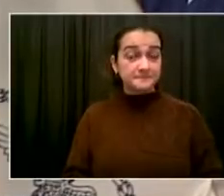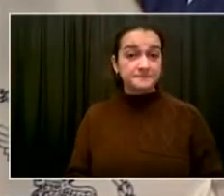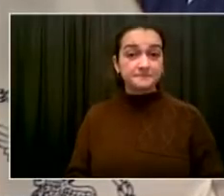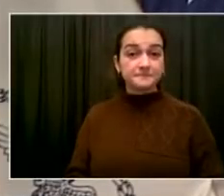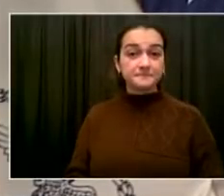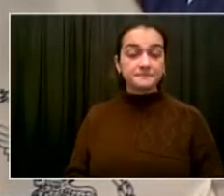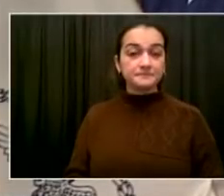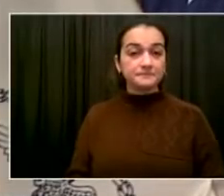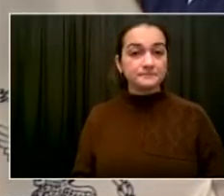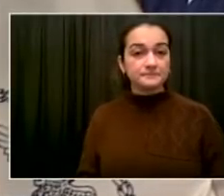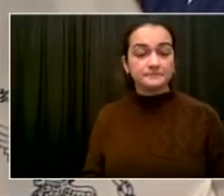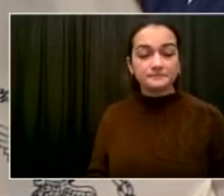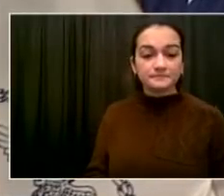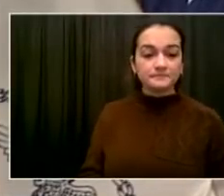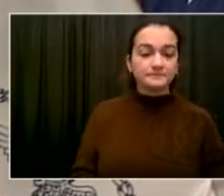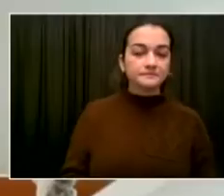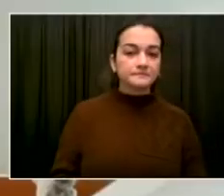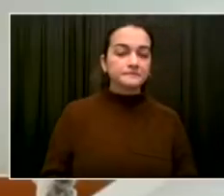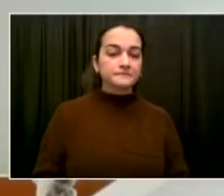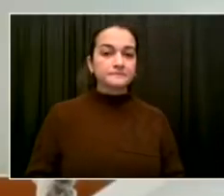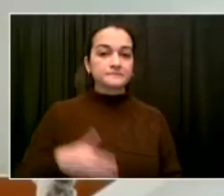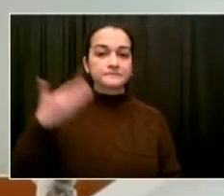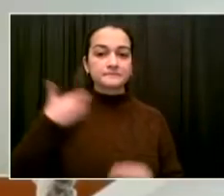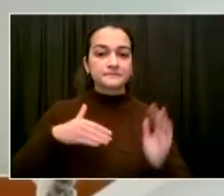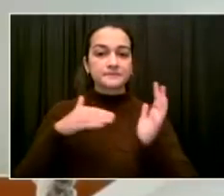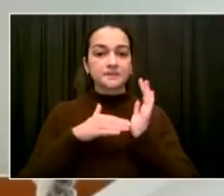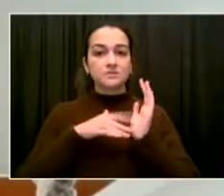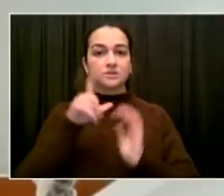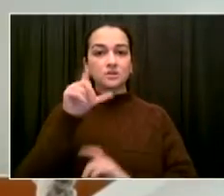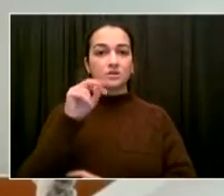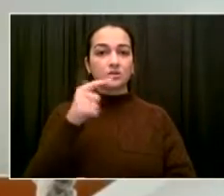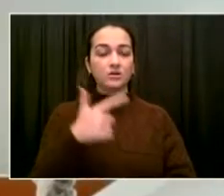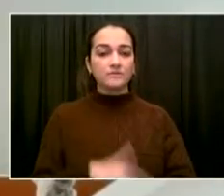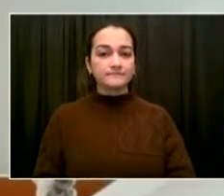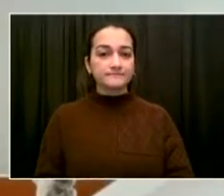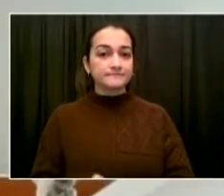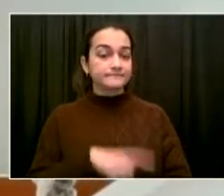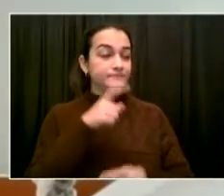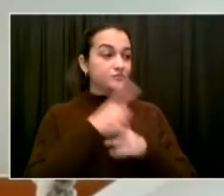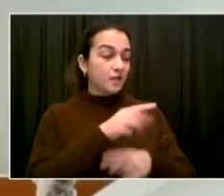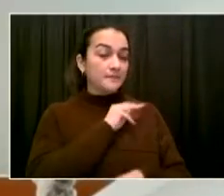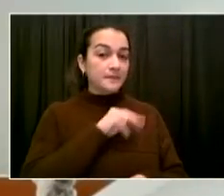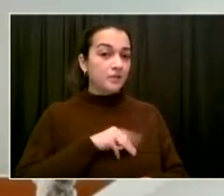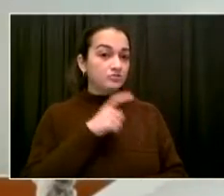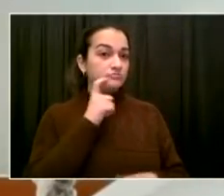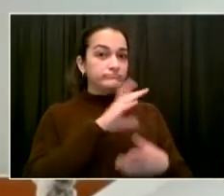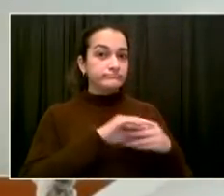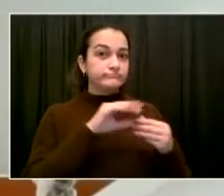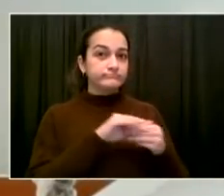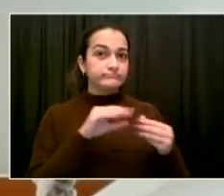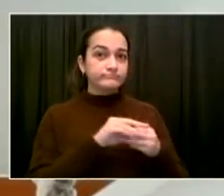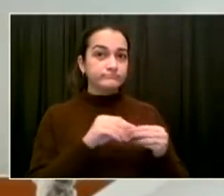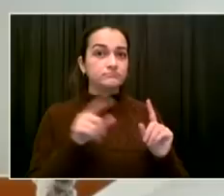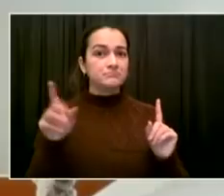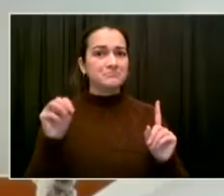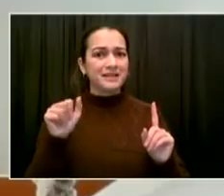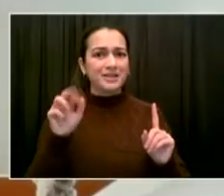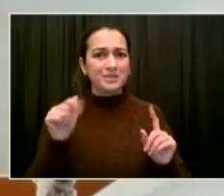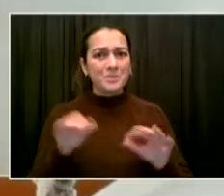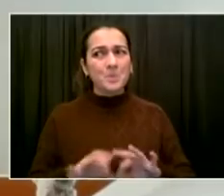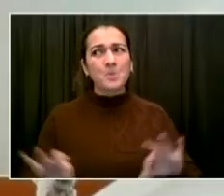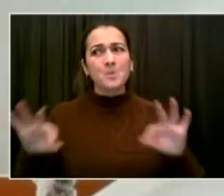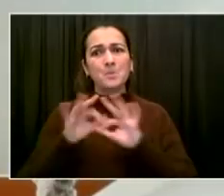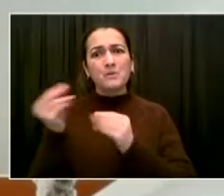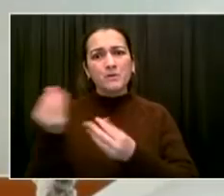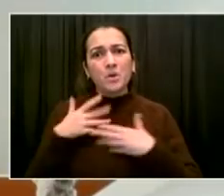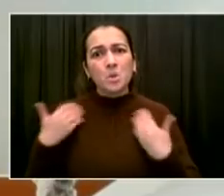Yeah, well, first off, sir, I totally agree with everything you said. And Mara, at the end of the day, I really appreciate the feedback. If there are any of our sites where there's been a